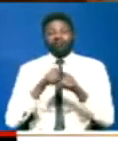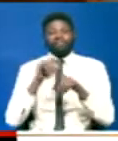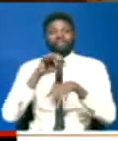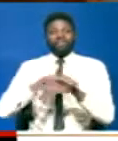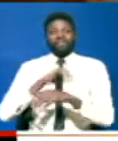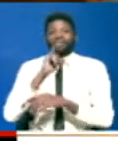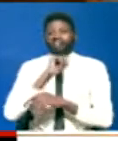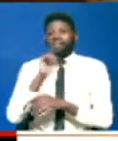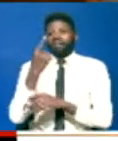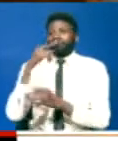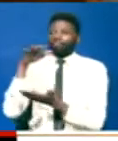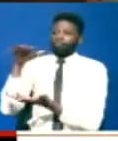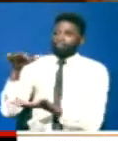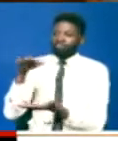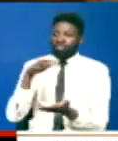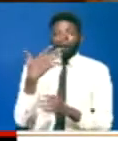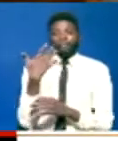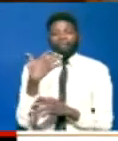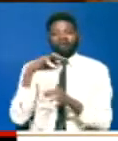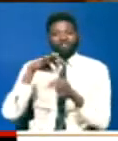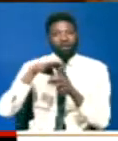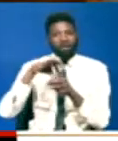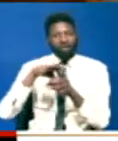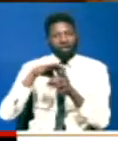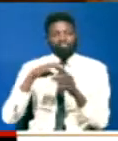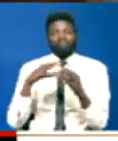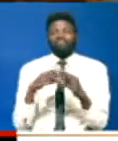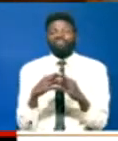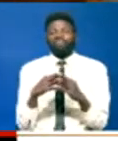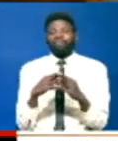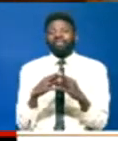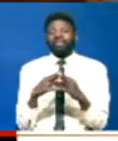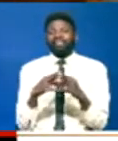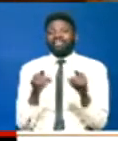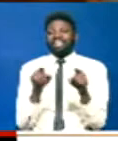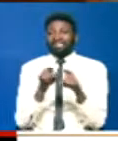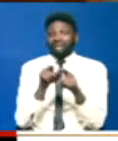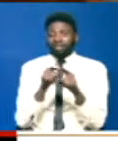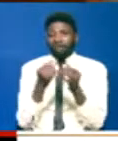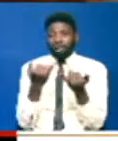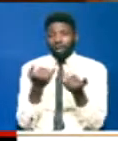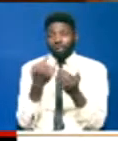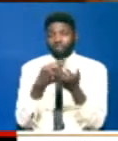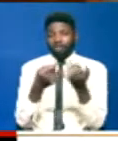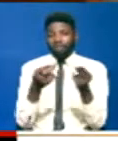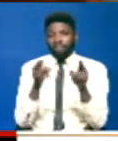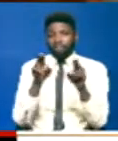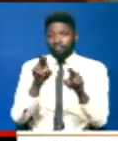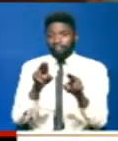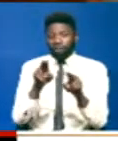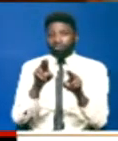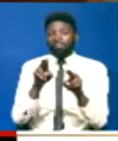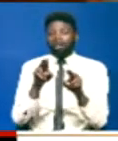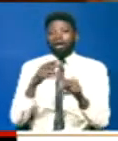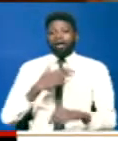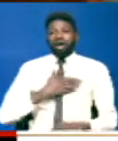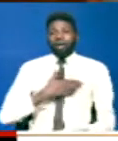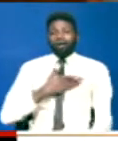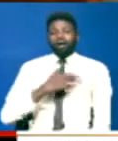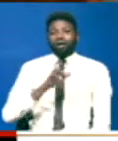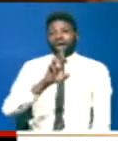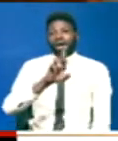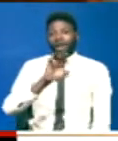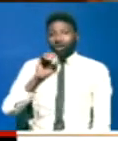bunch of ballot papers. On the ground, what is happening, our returning officers in the counties and